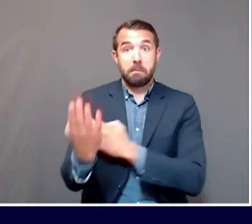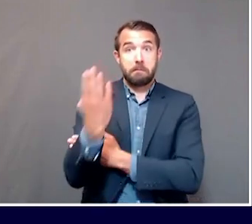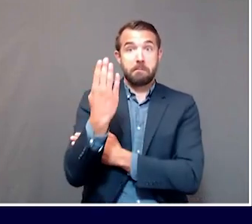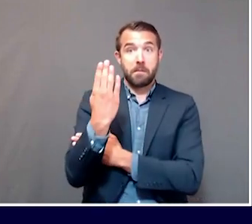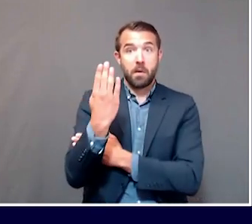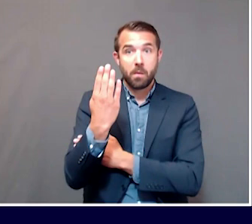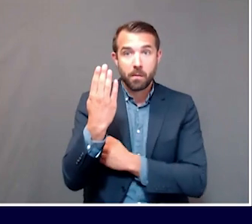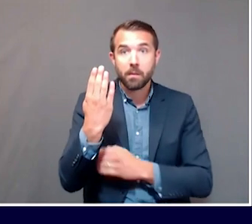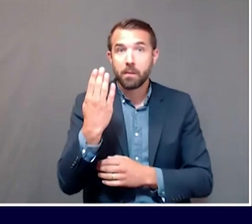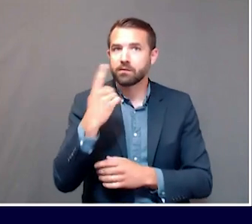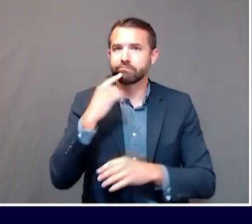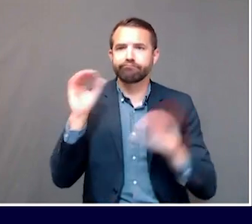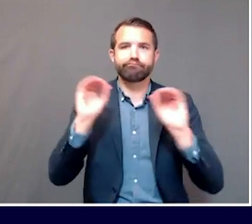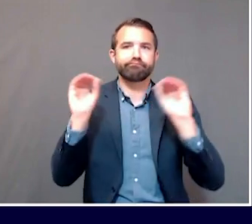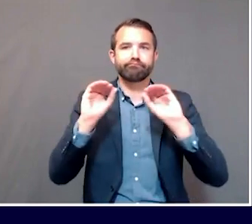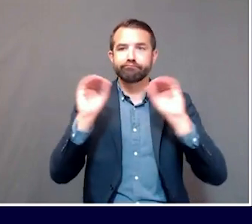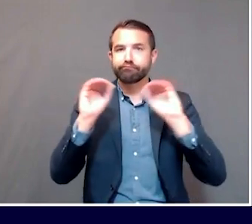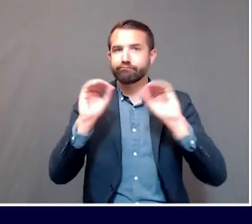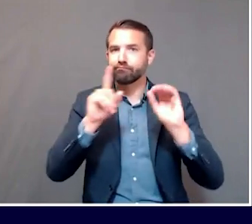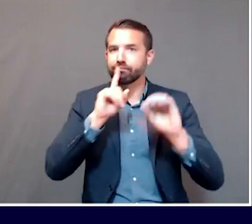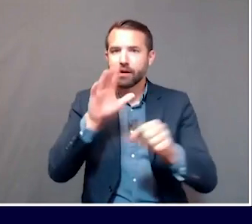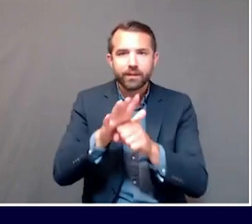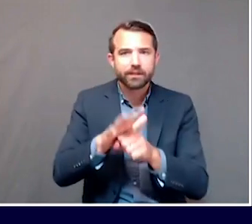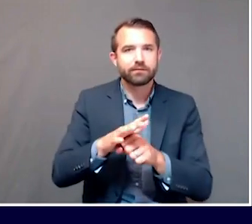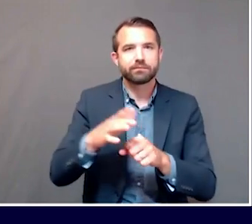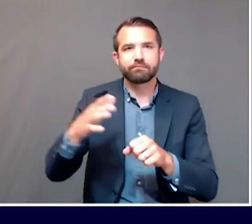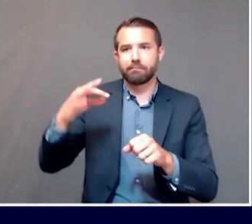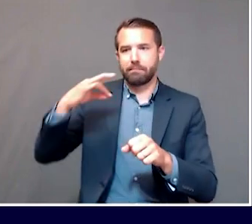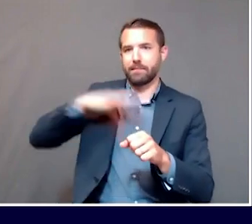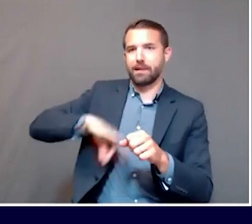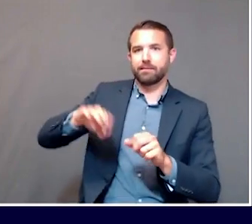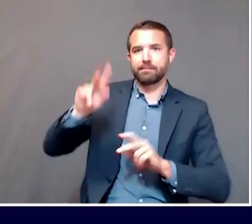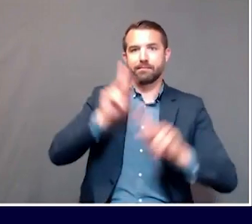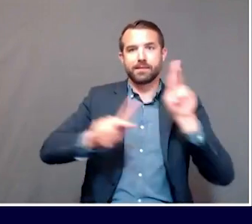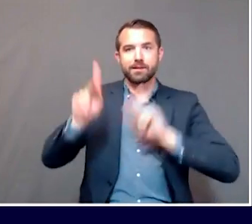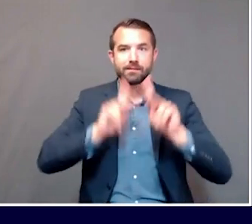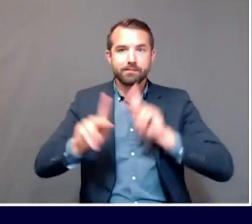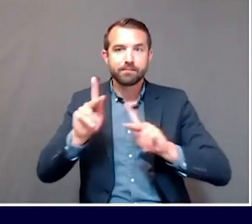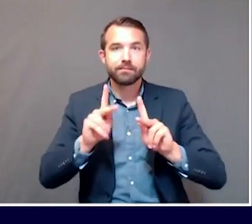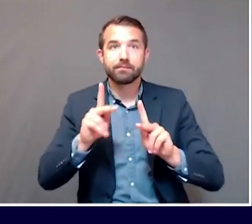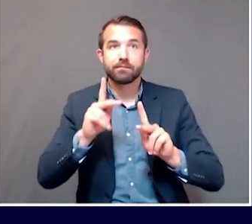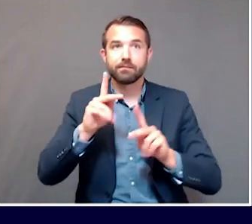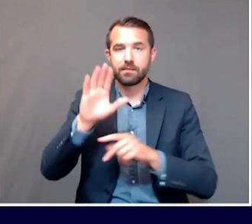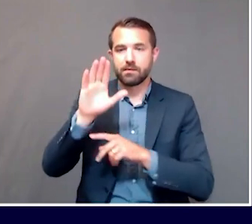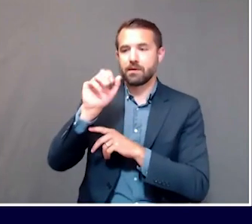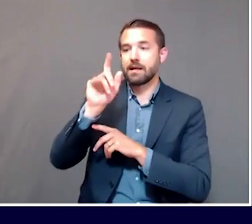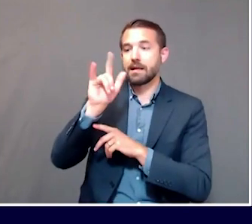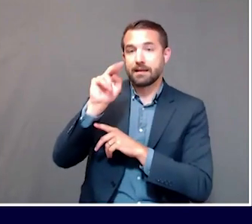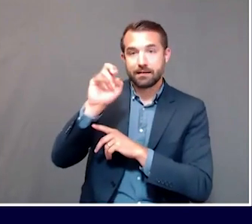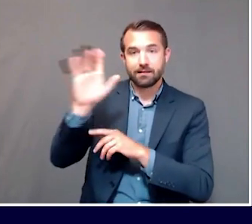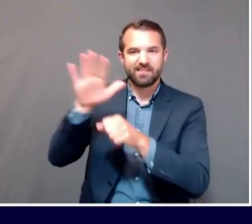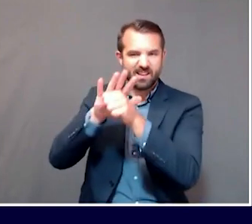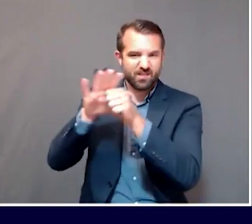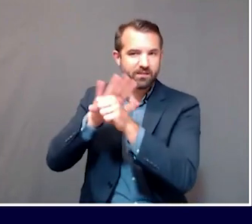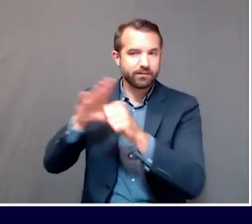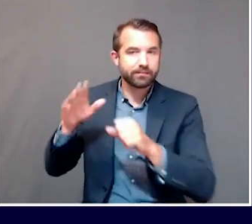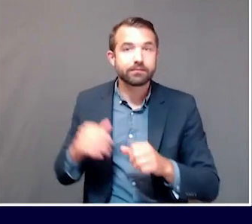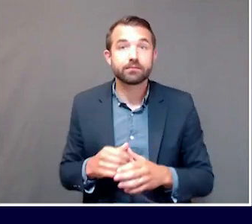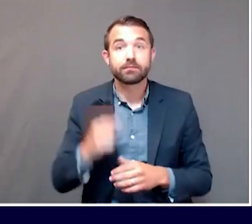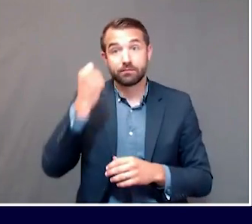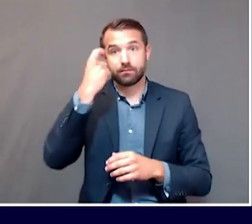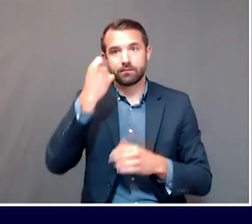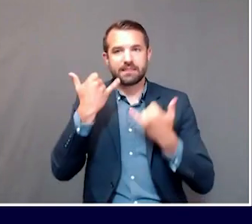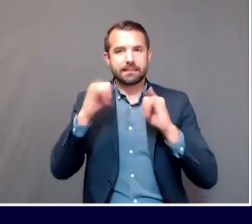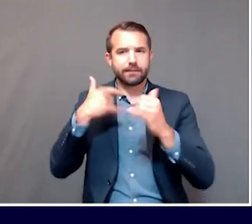no confirmed cases among Maine residents in the Castine area, although, again, we are working very closely with local officials